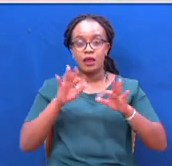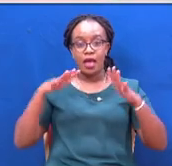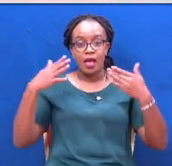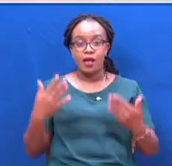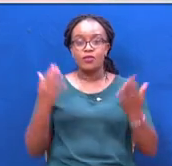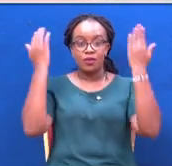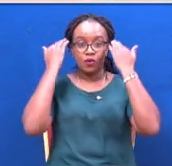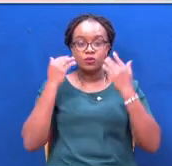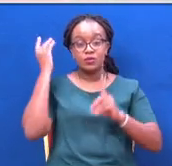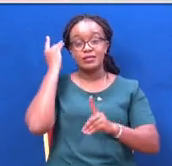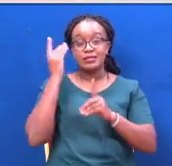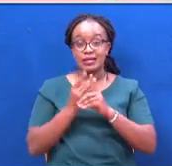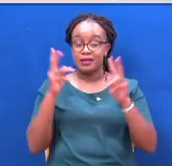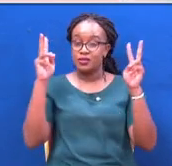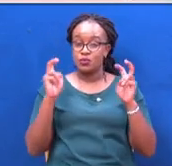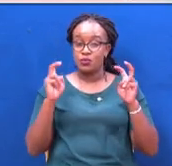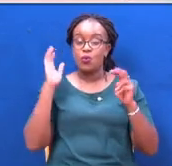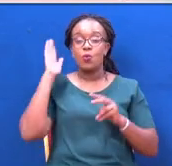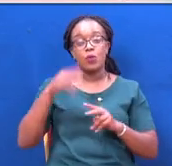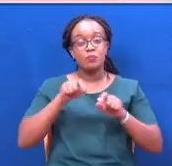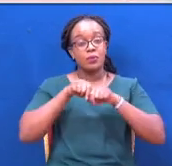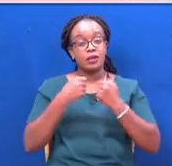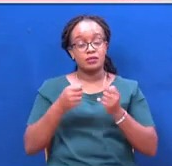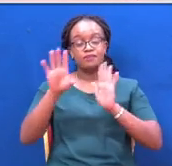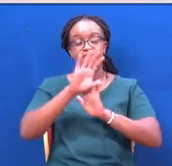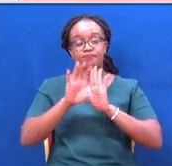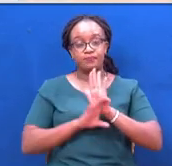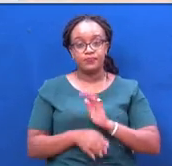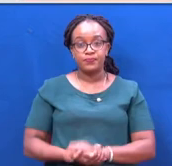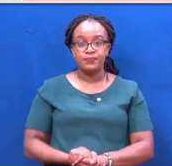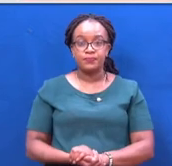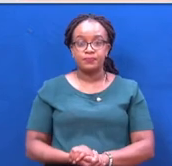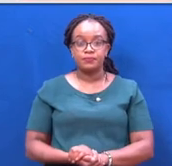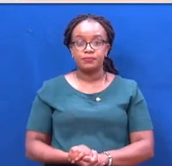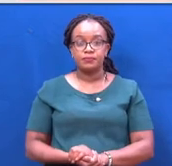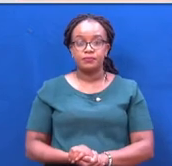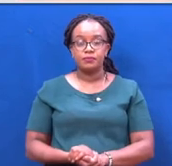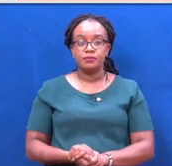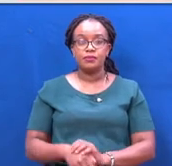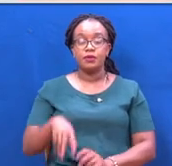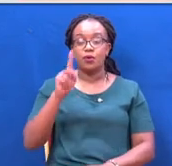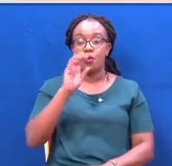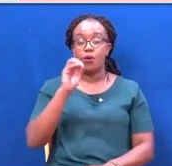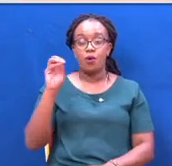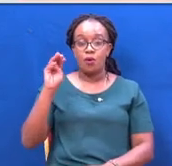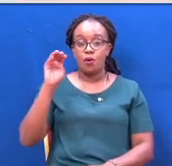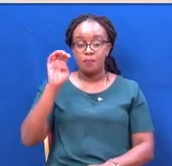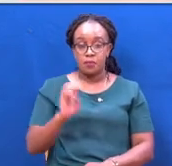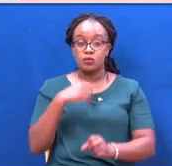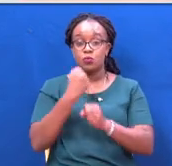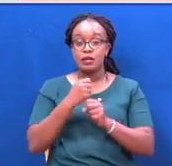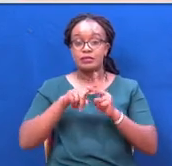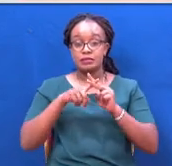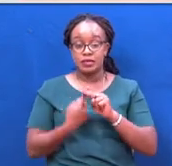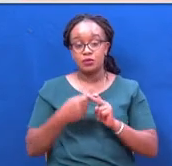decide a matter would be in violation of the Constitution. Koome's tenure officially begins on Monday next